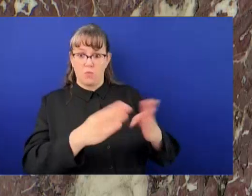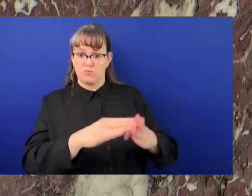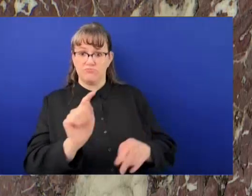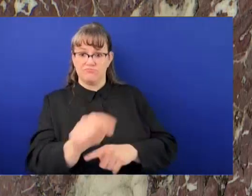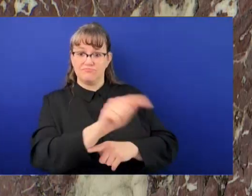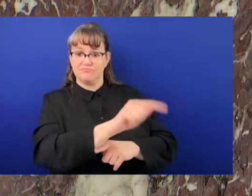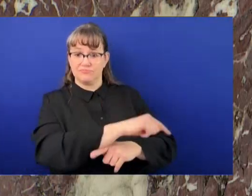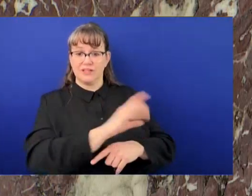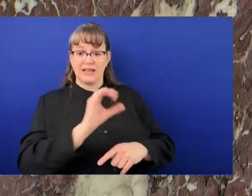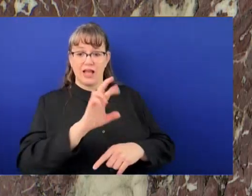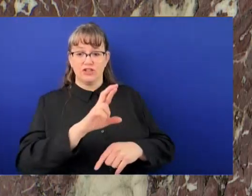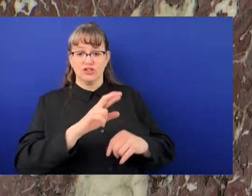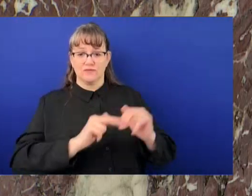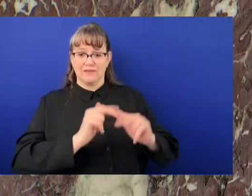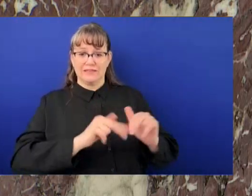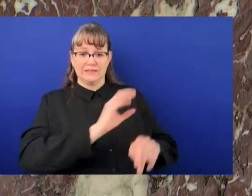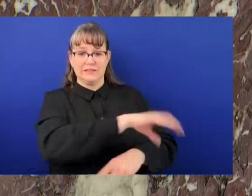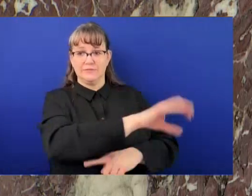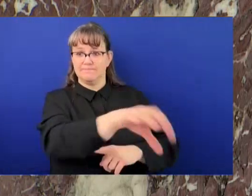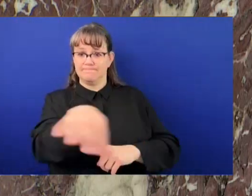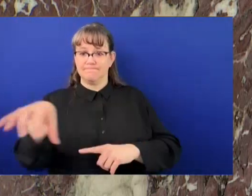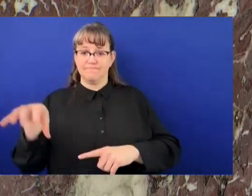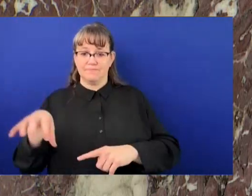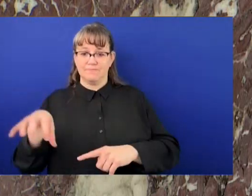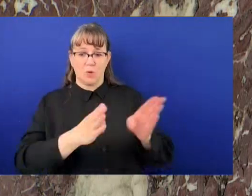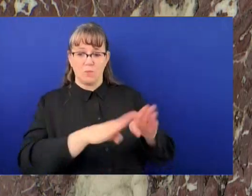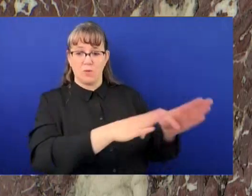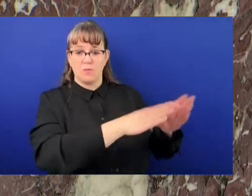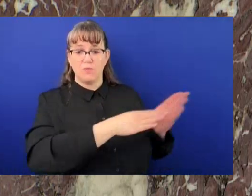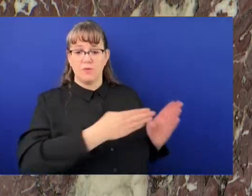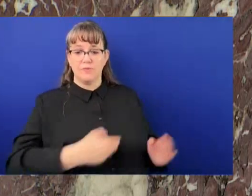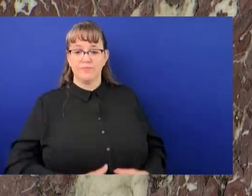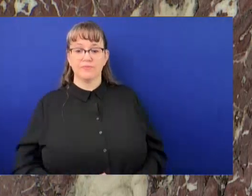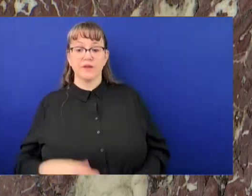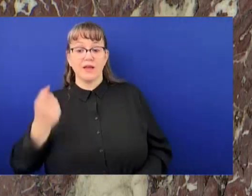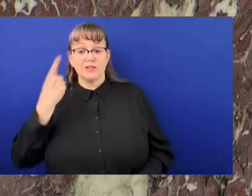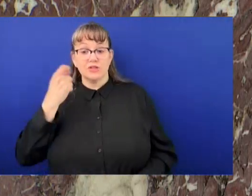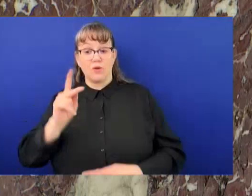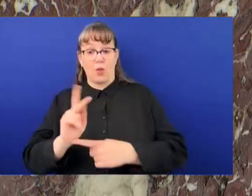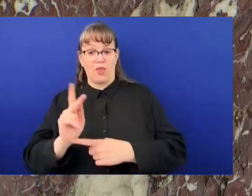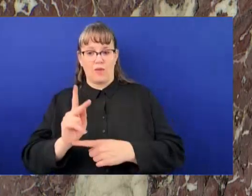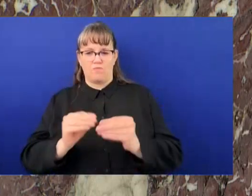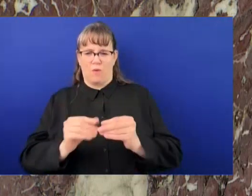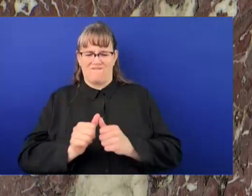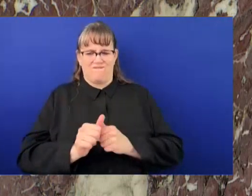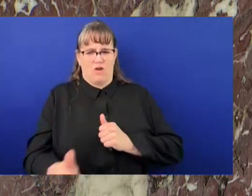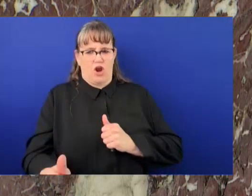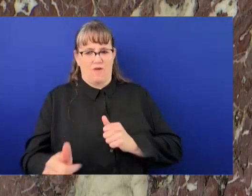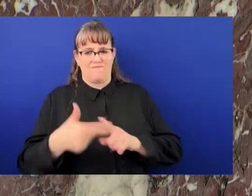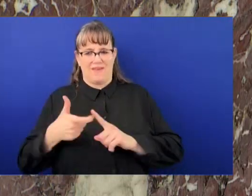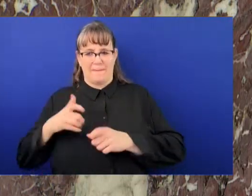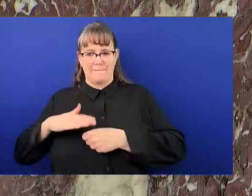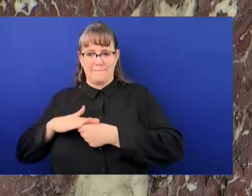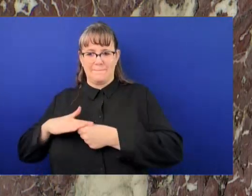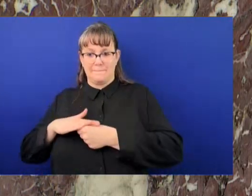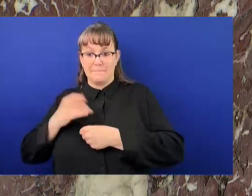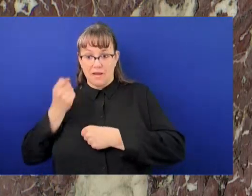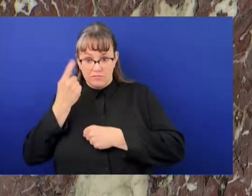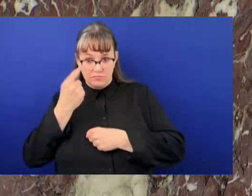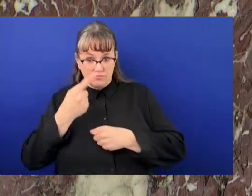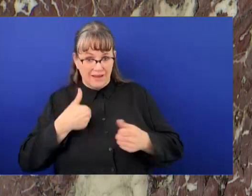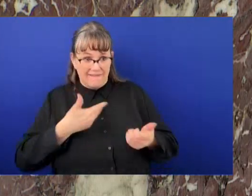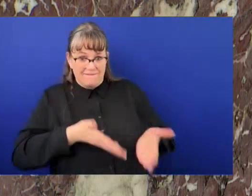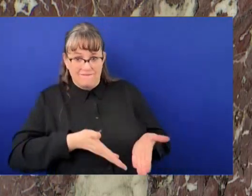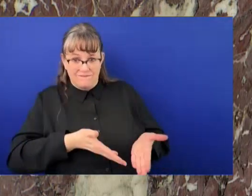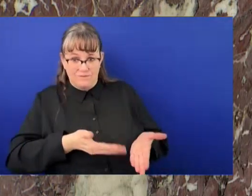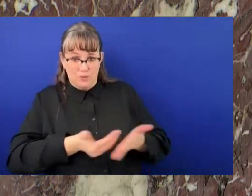distance, that is a distance, but Mr. Speaker, I've had the opportunity to speak with the Regional Hospital District Director about this